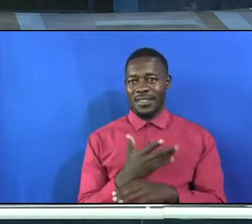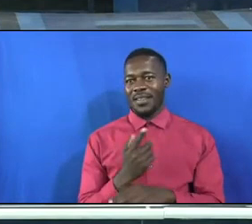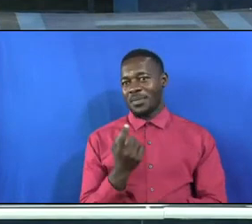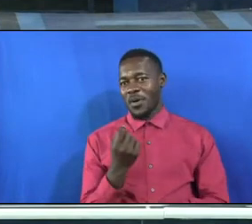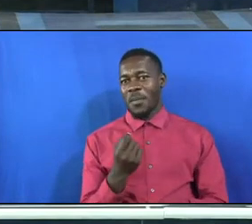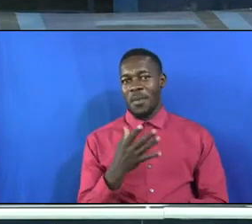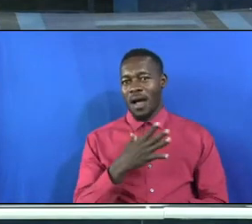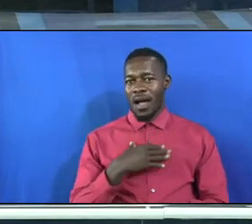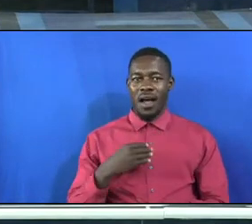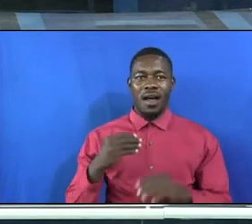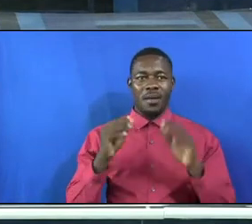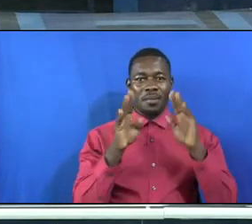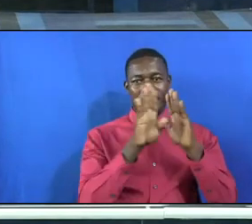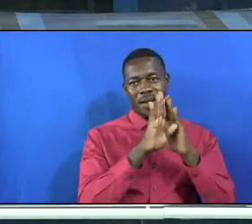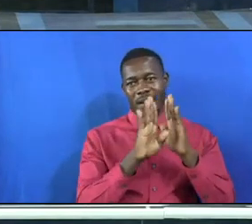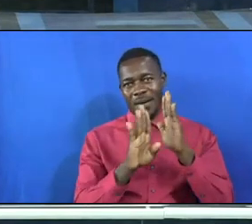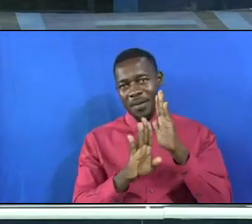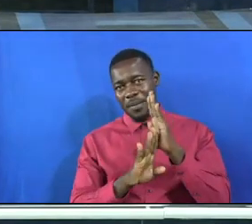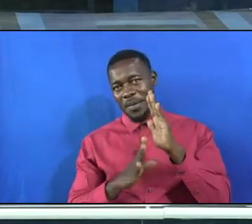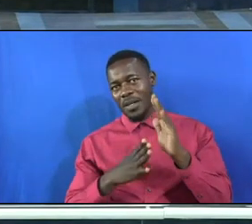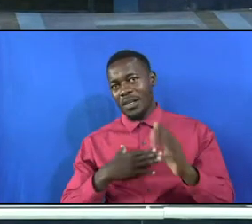Bible.